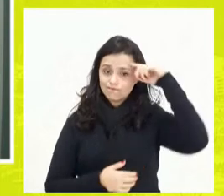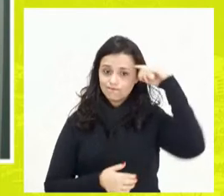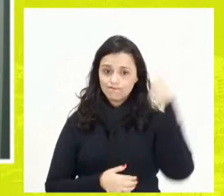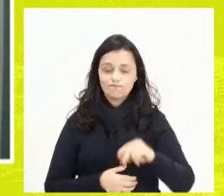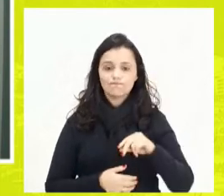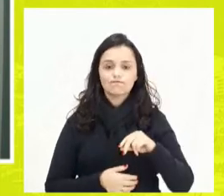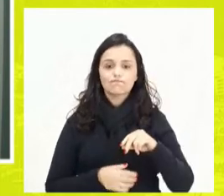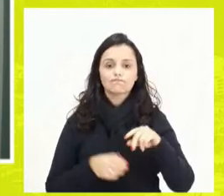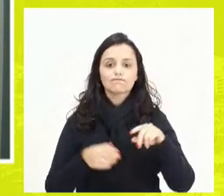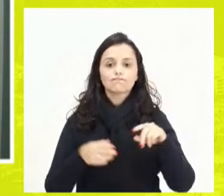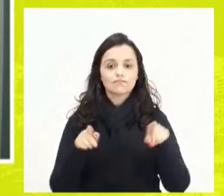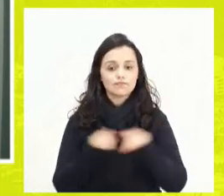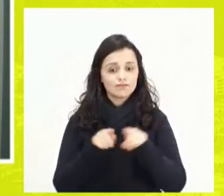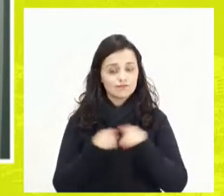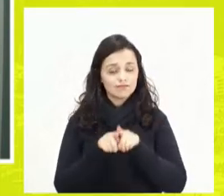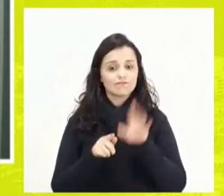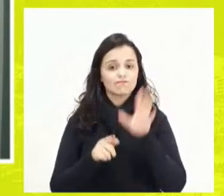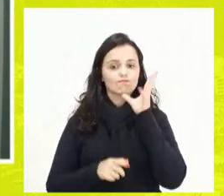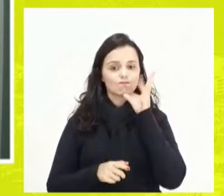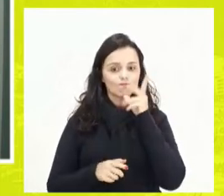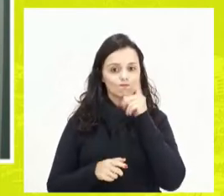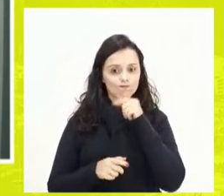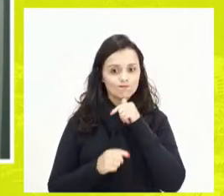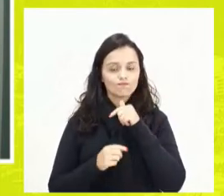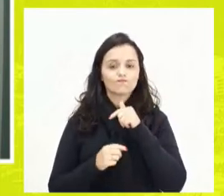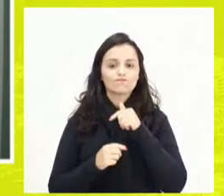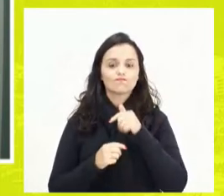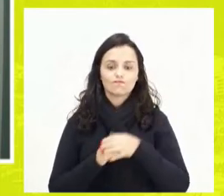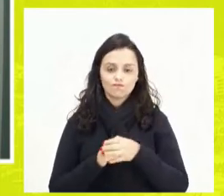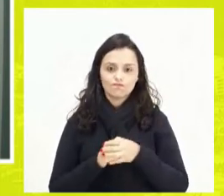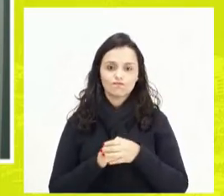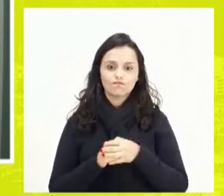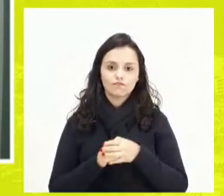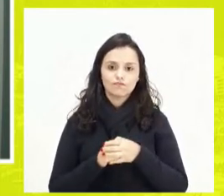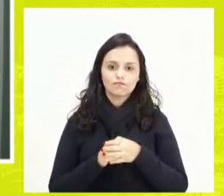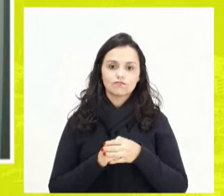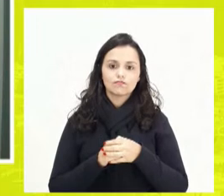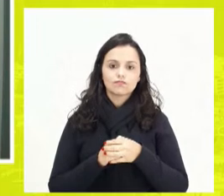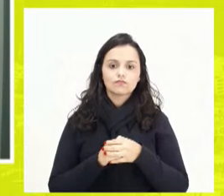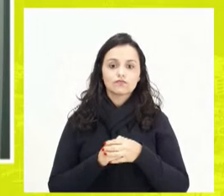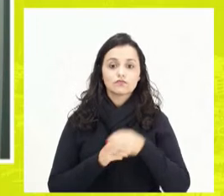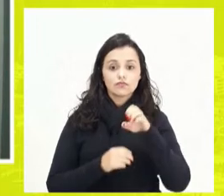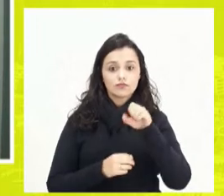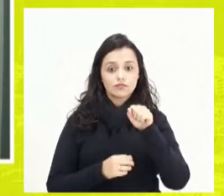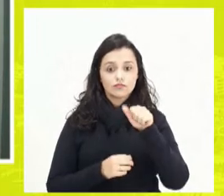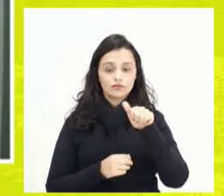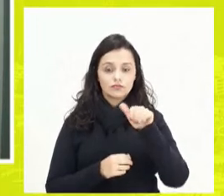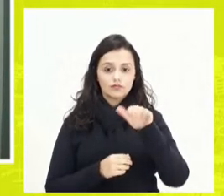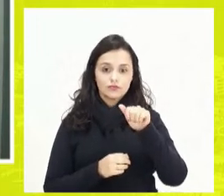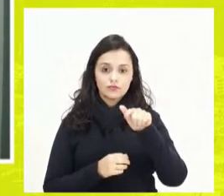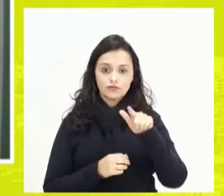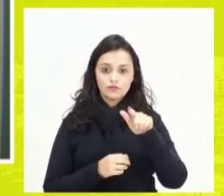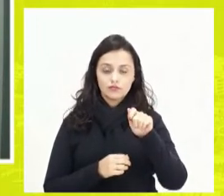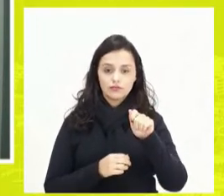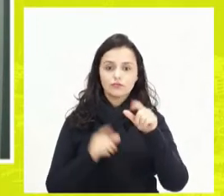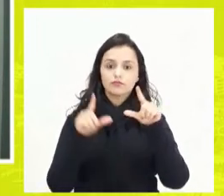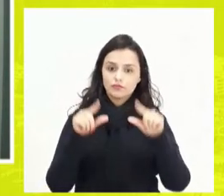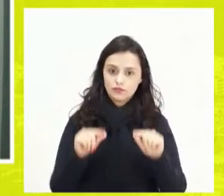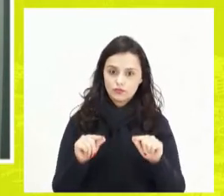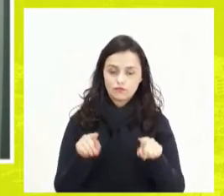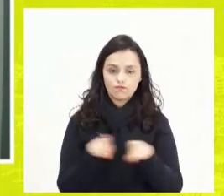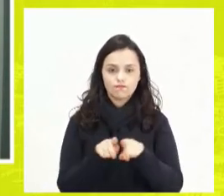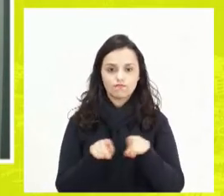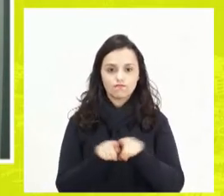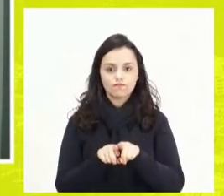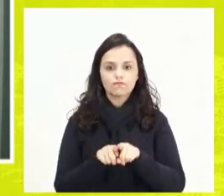work for the long term you made small scales by far much smaller is in scale than